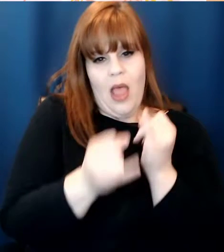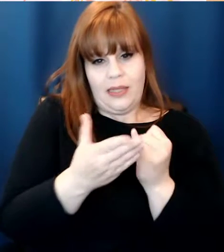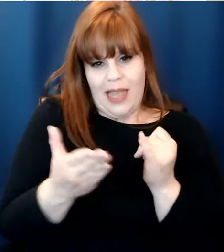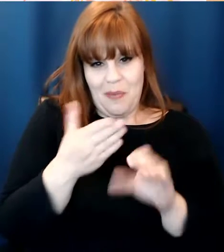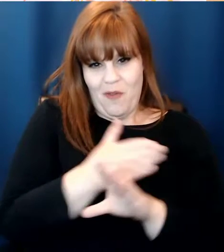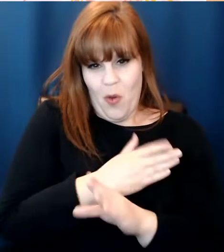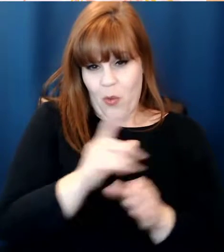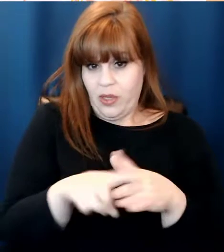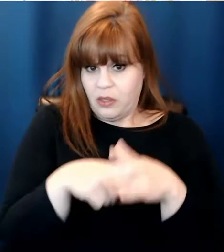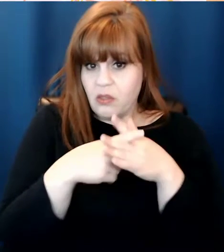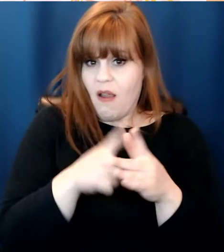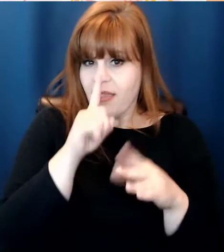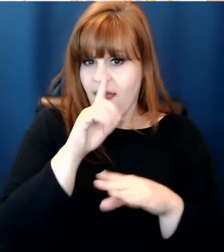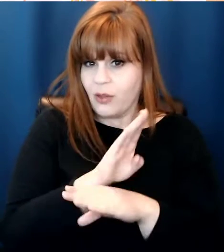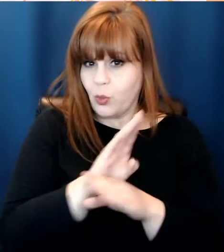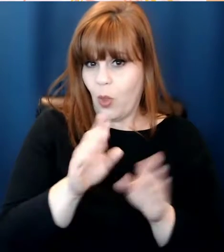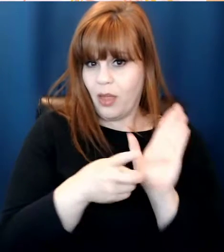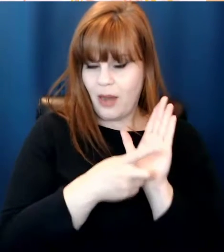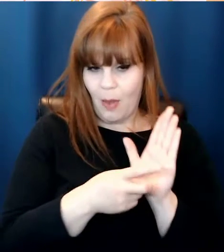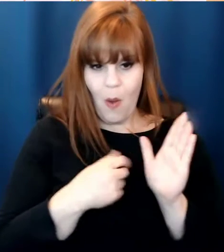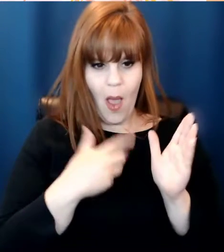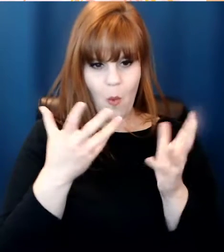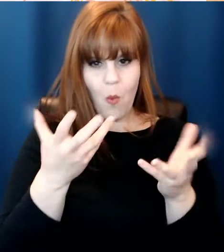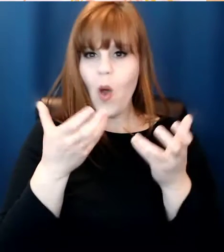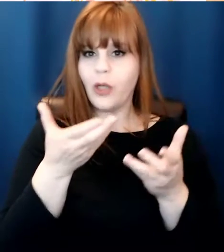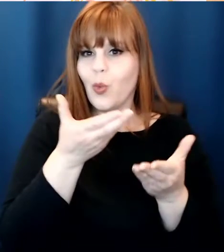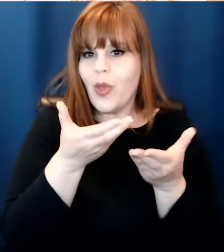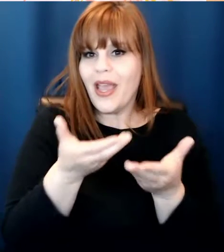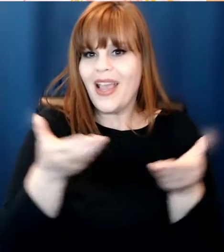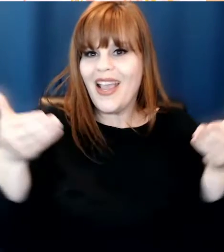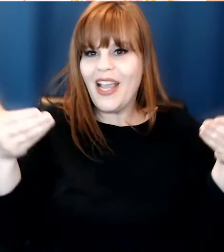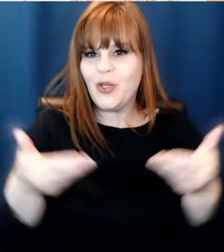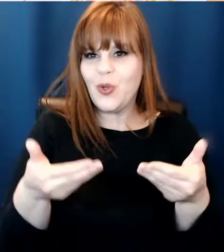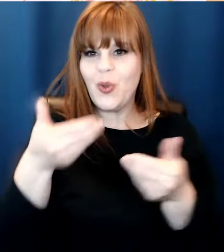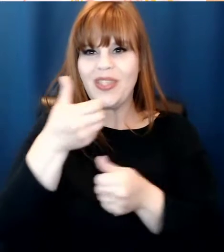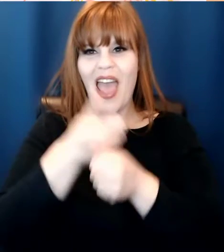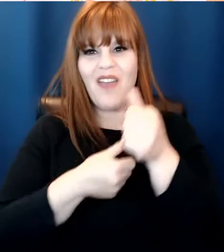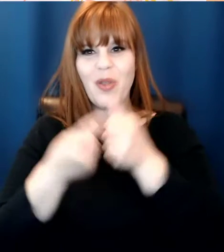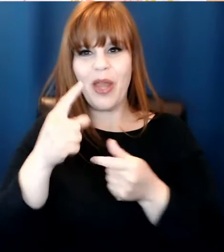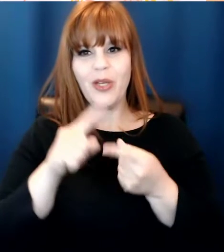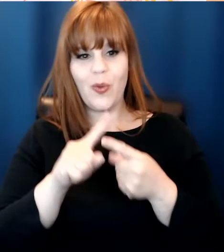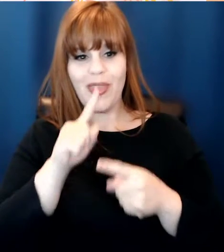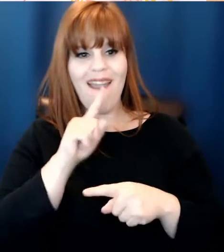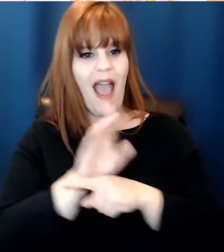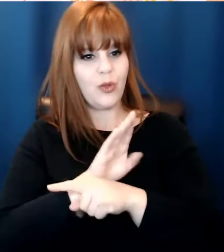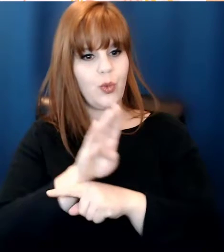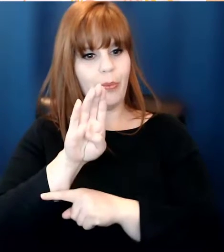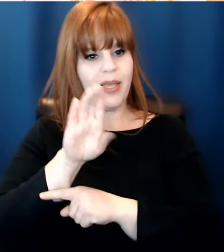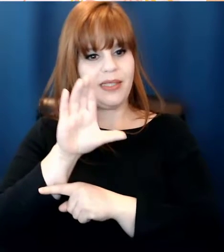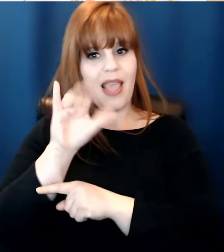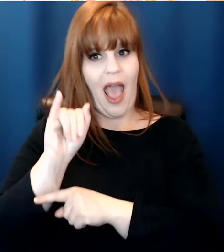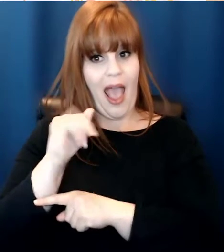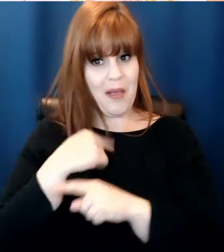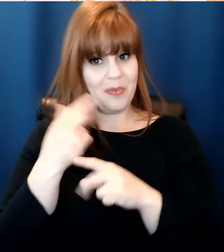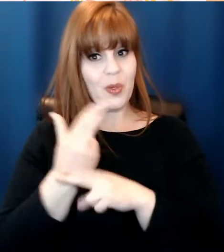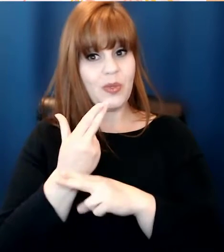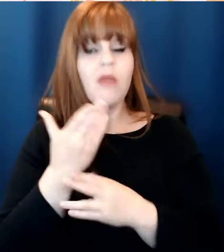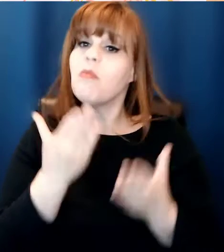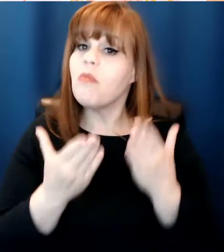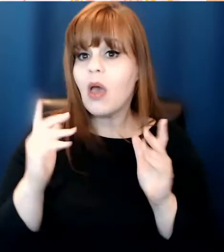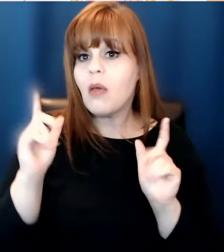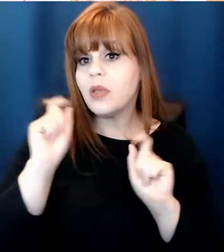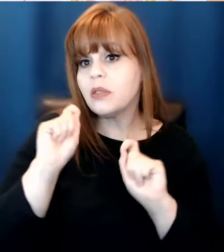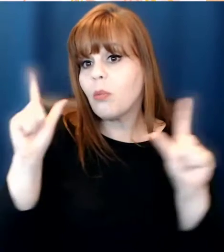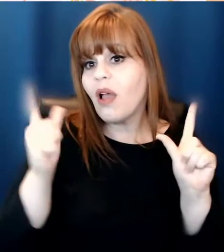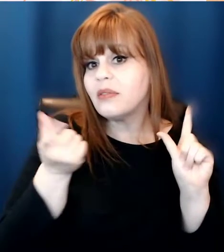demo, I kind of wanted to introduce everyone to the actual BCI that I'm using. And you might be surprised to see